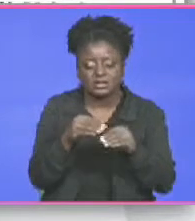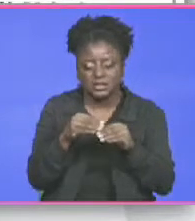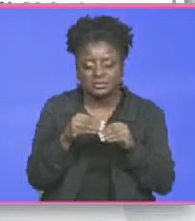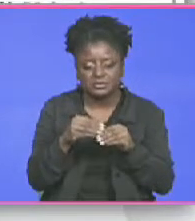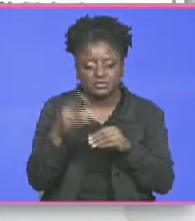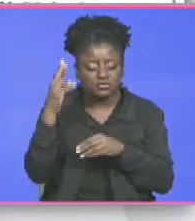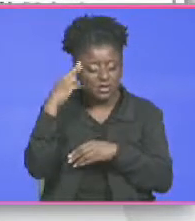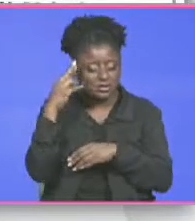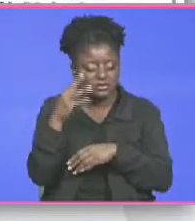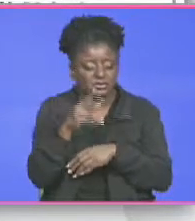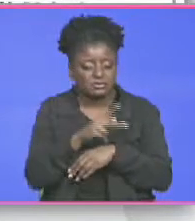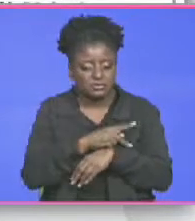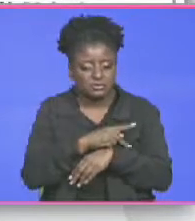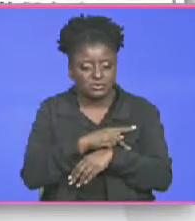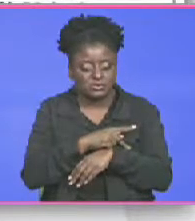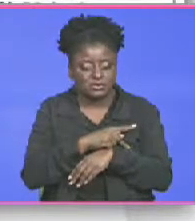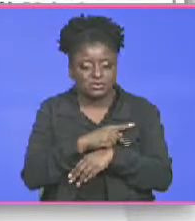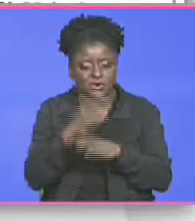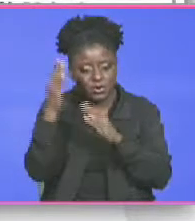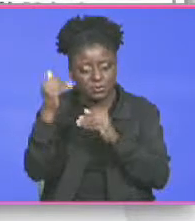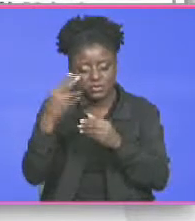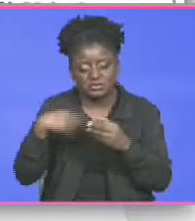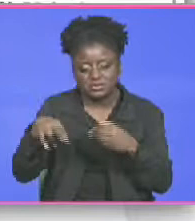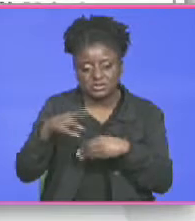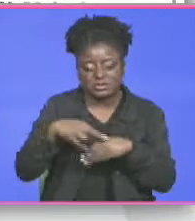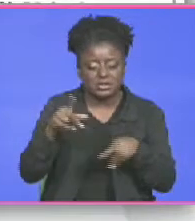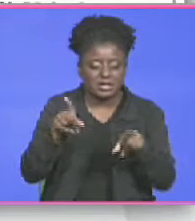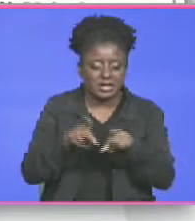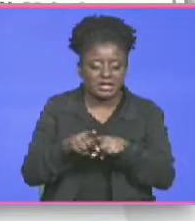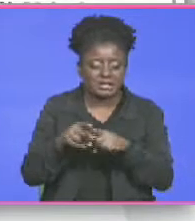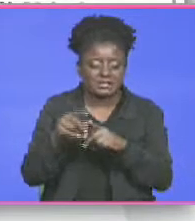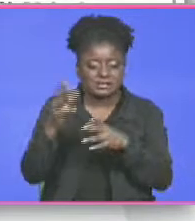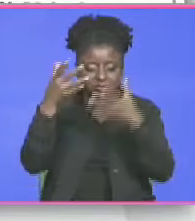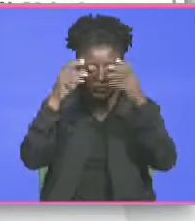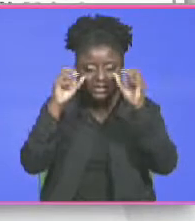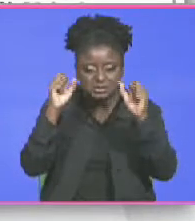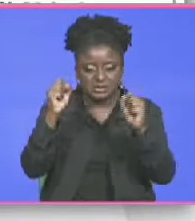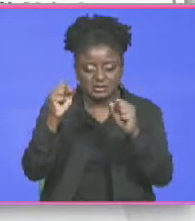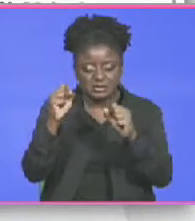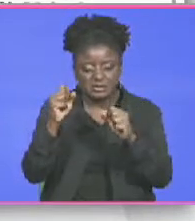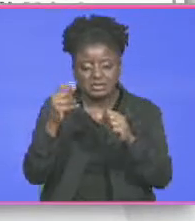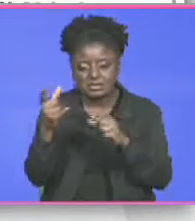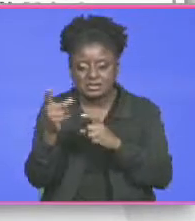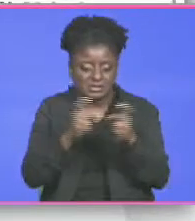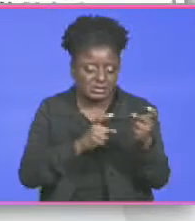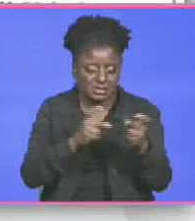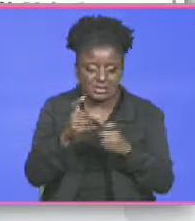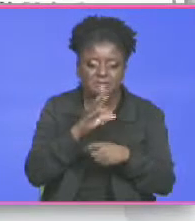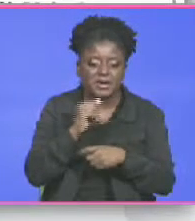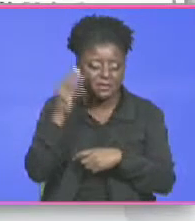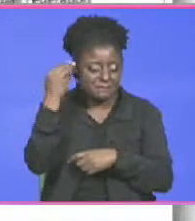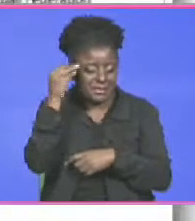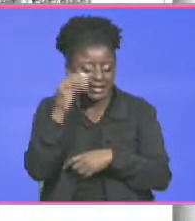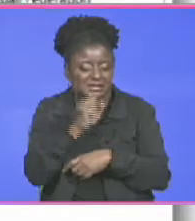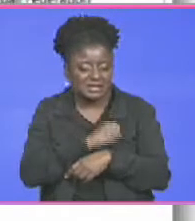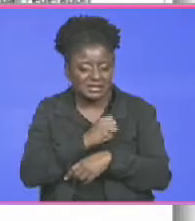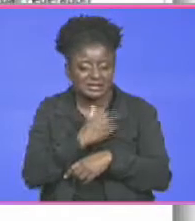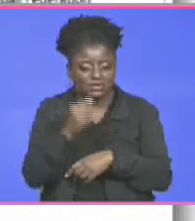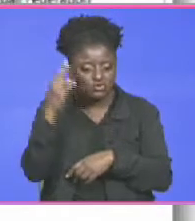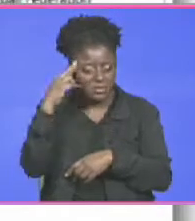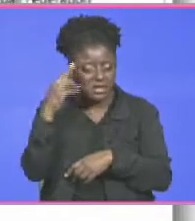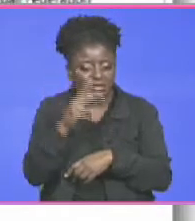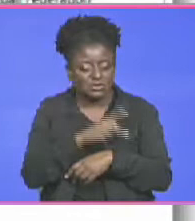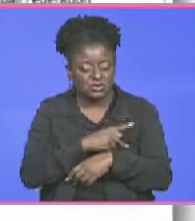president. He is being challenged by Mike Sands and Romel Knowles, who was nominated by Wellington Miller. Romel Knowles is also on the